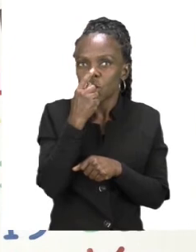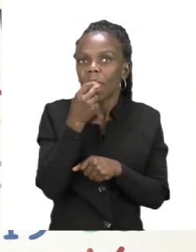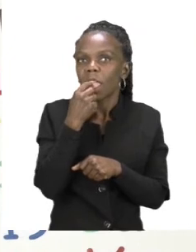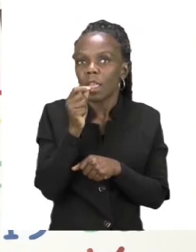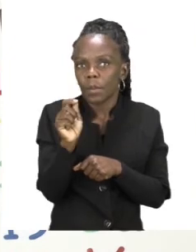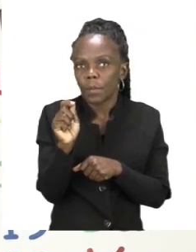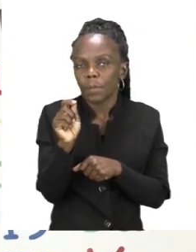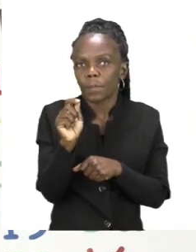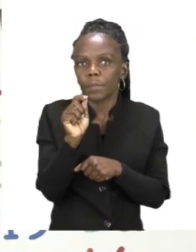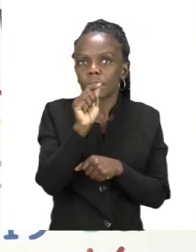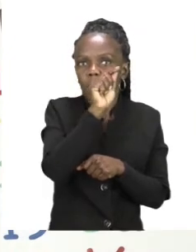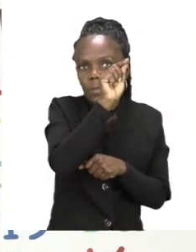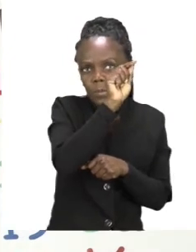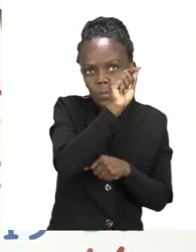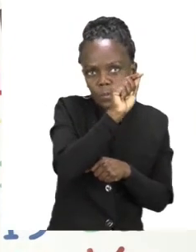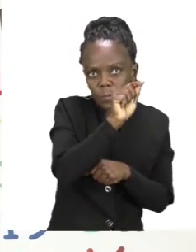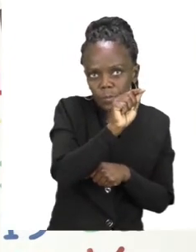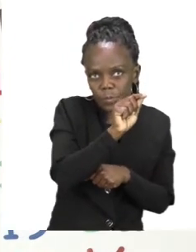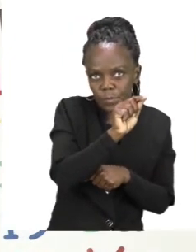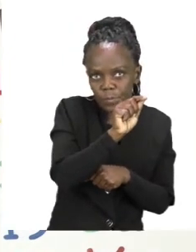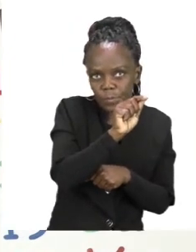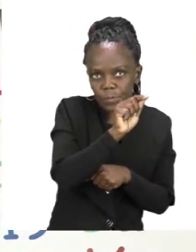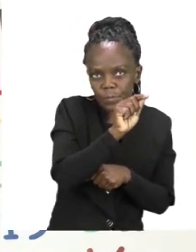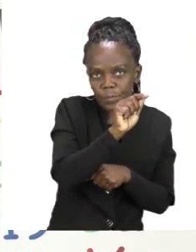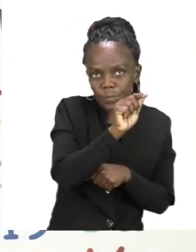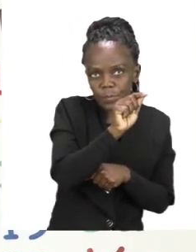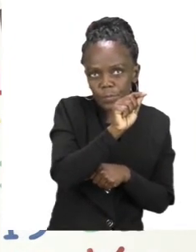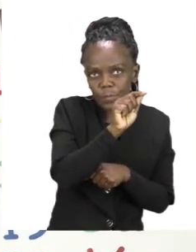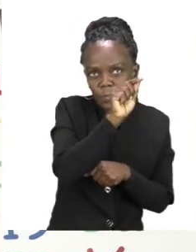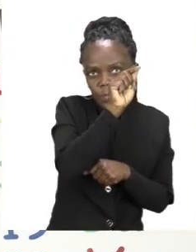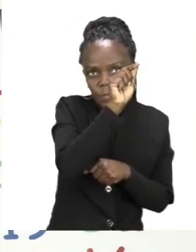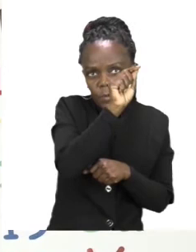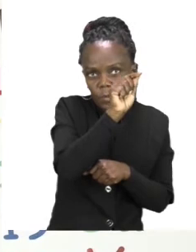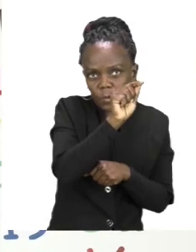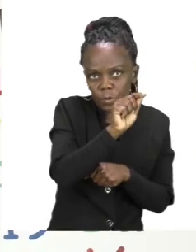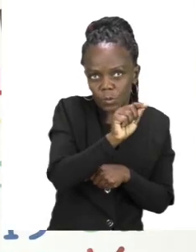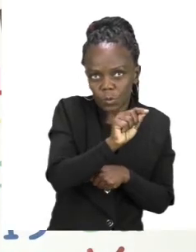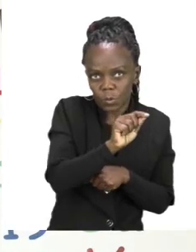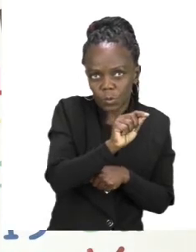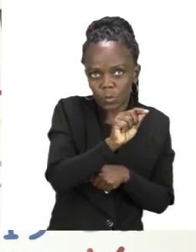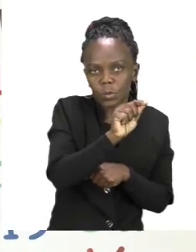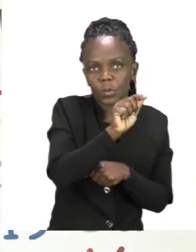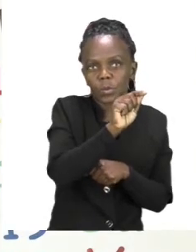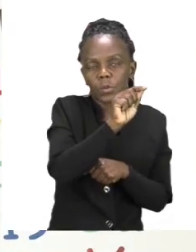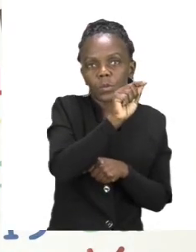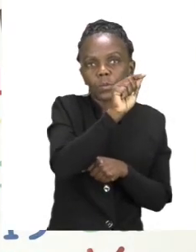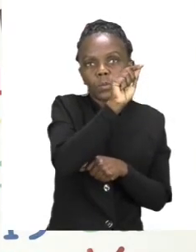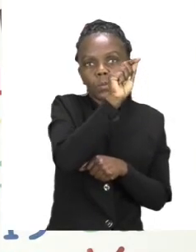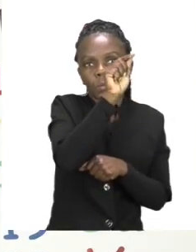You're going to go and start with the N. So we start with down,